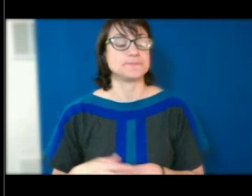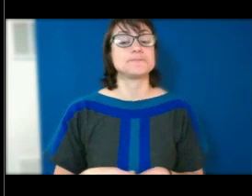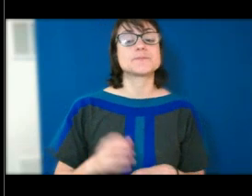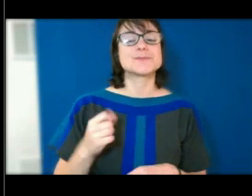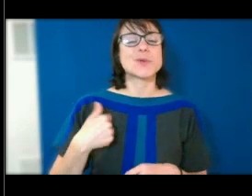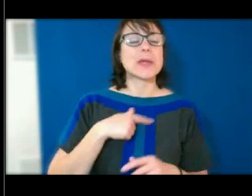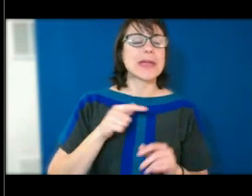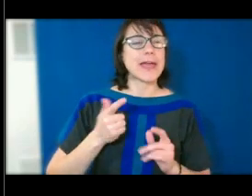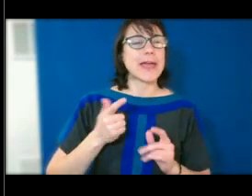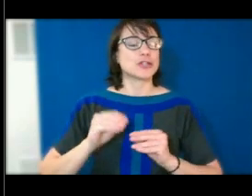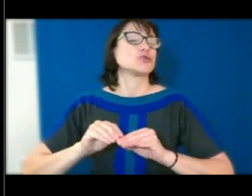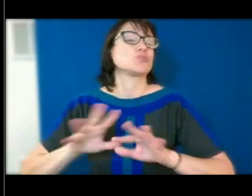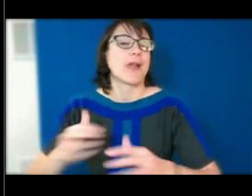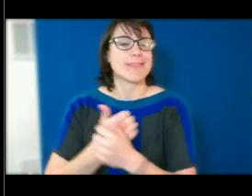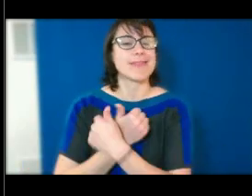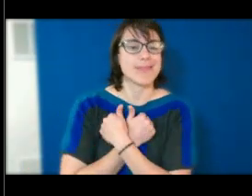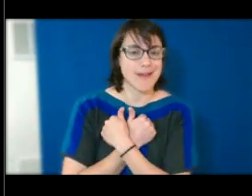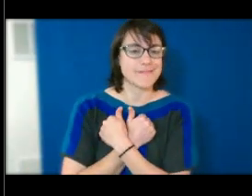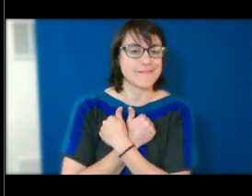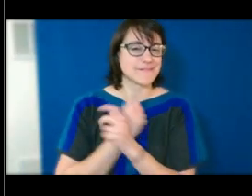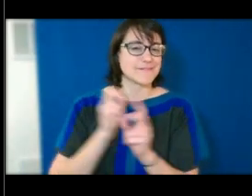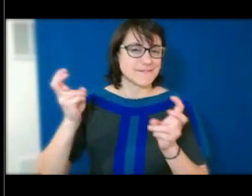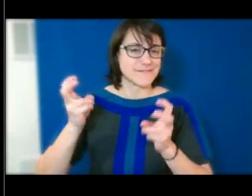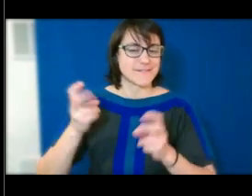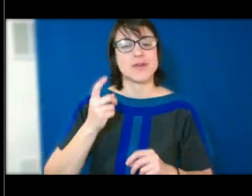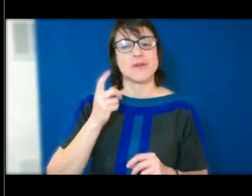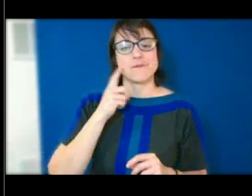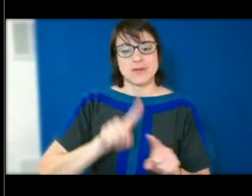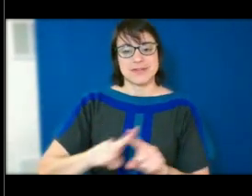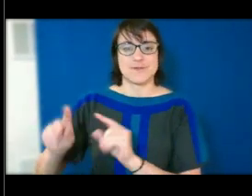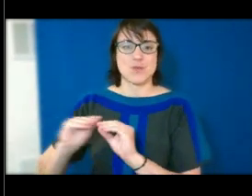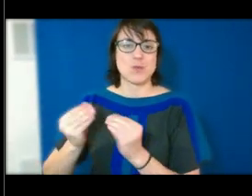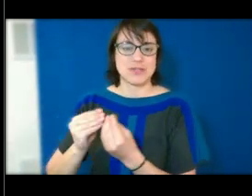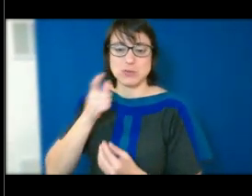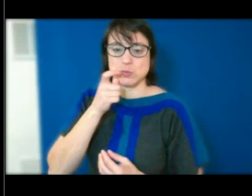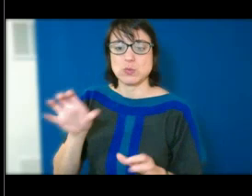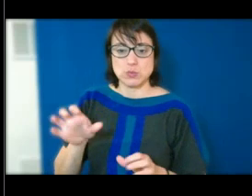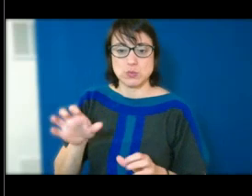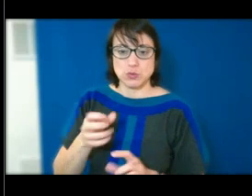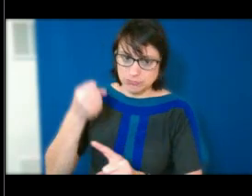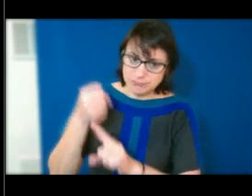organizations that collectively are doing really impactful work. Next slide, please.